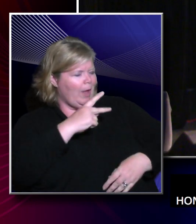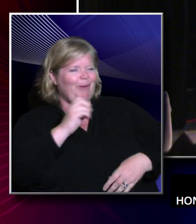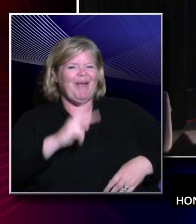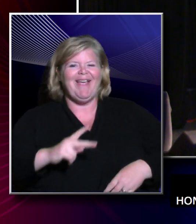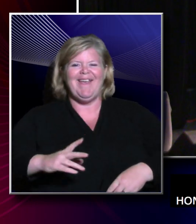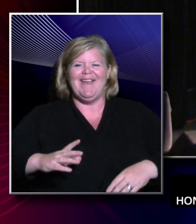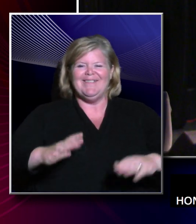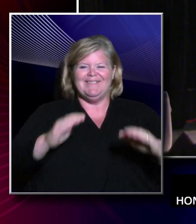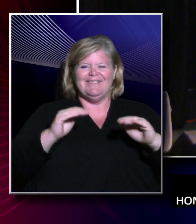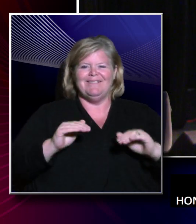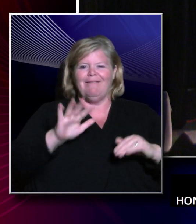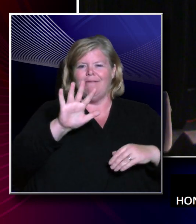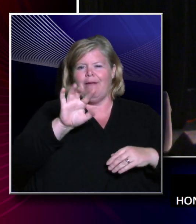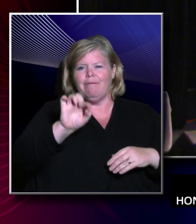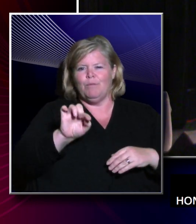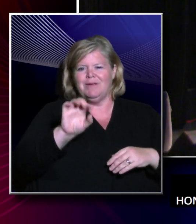5.02,